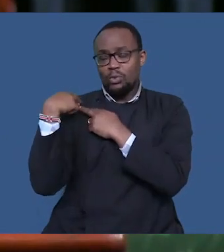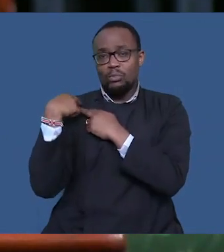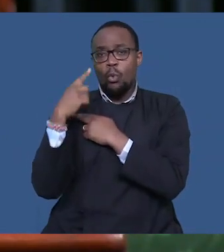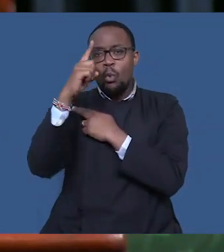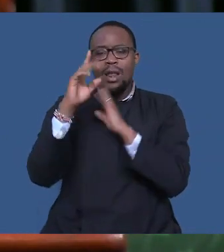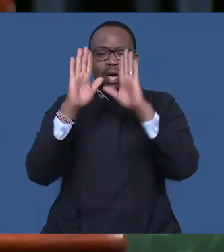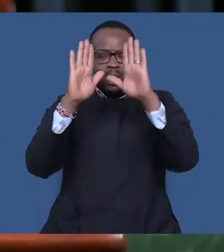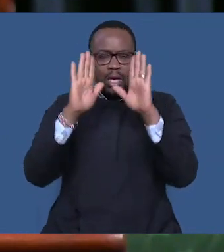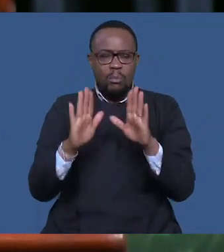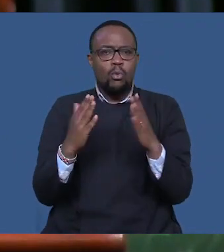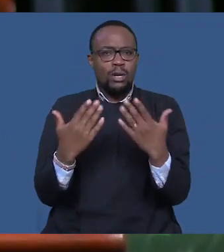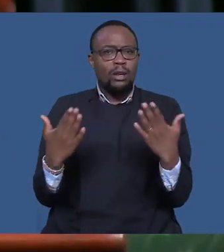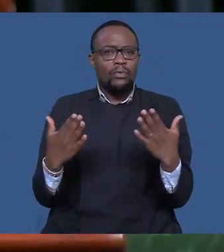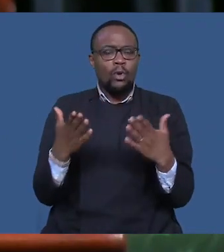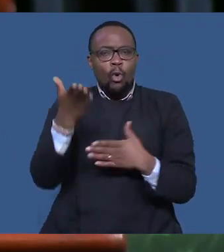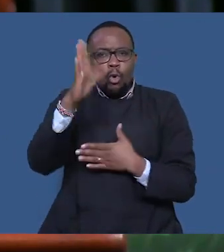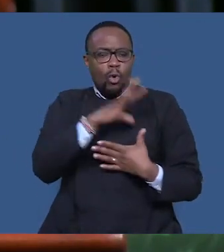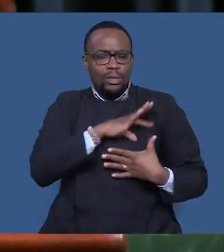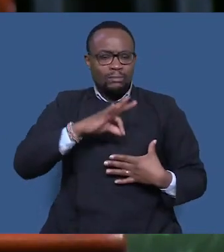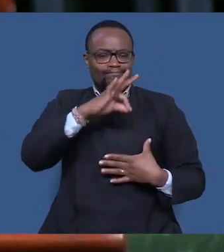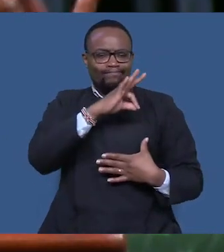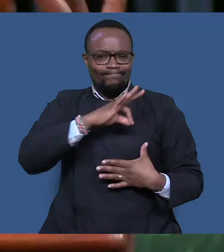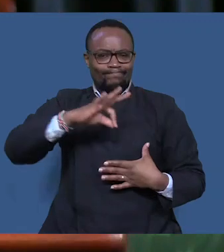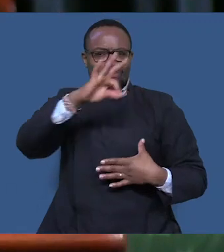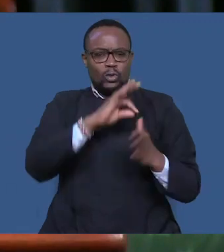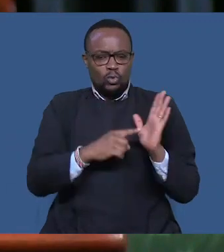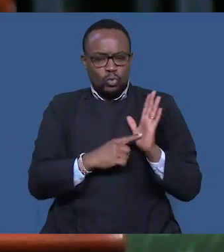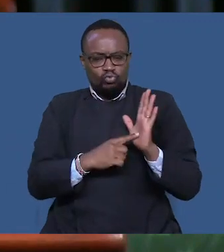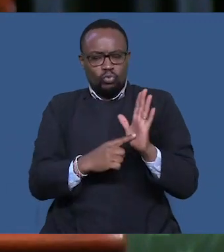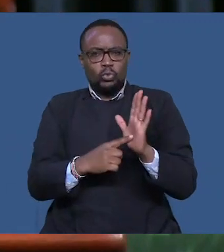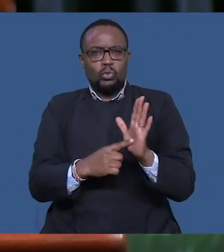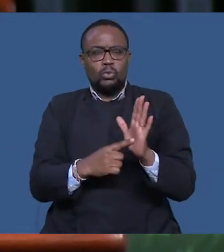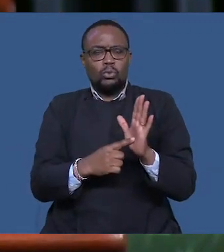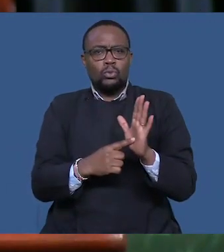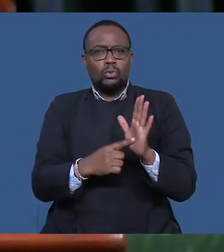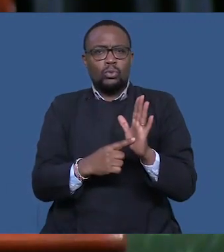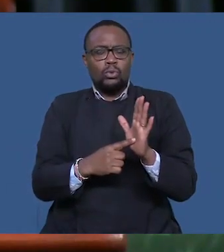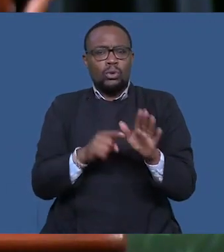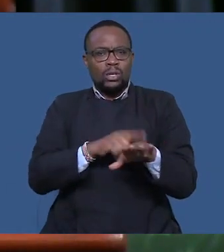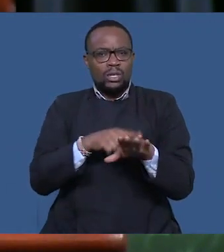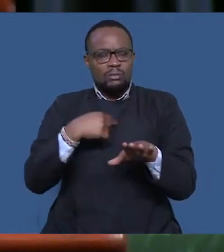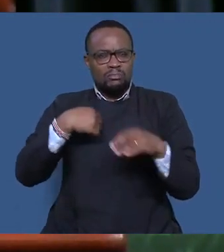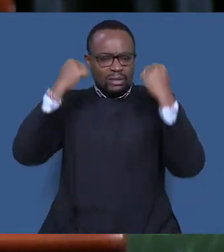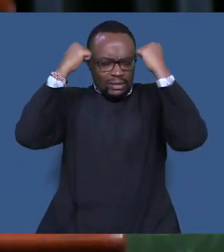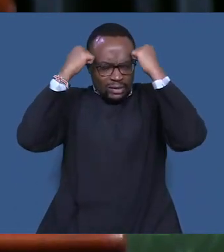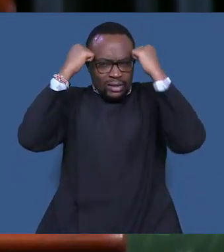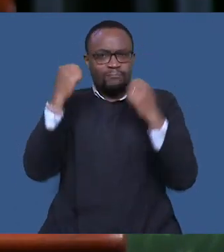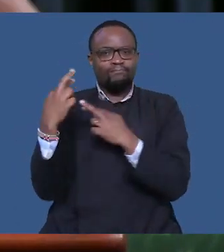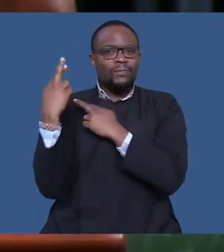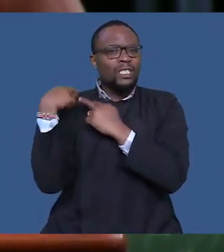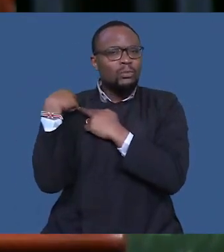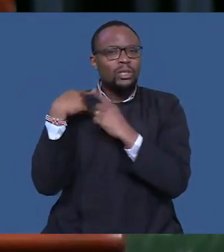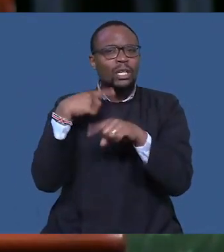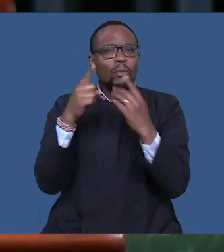that the Spirit of God was actually able to just reveal to me regarding the same is that responsibility